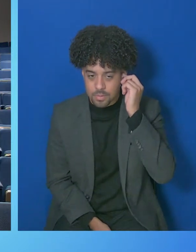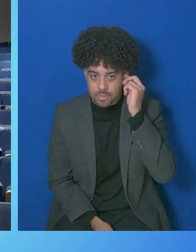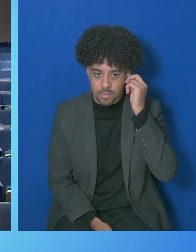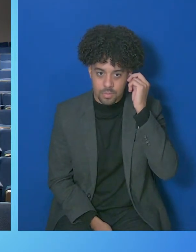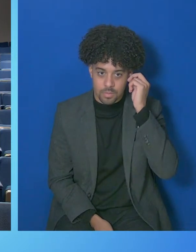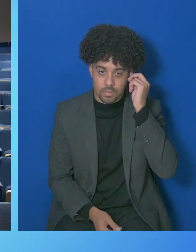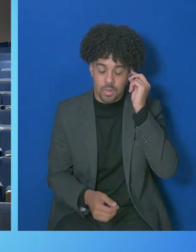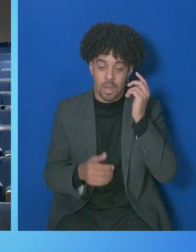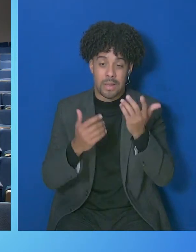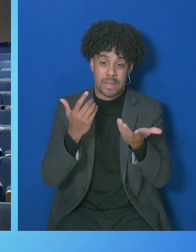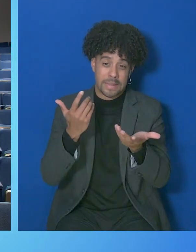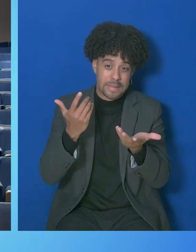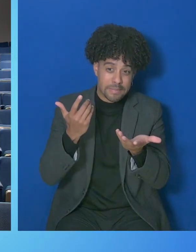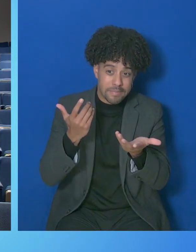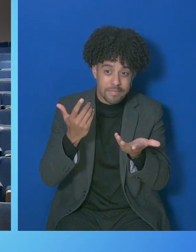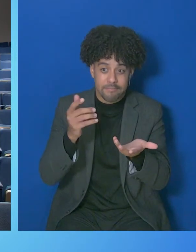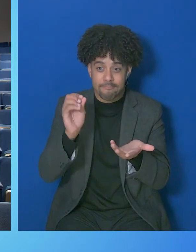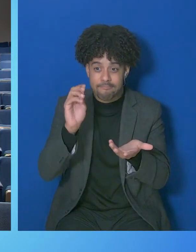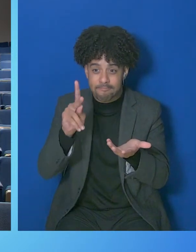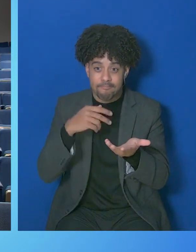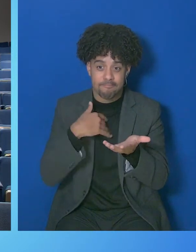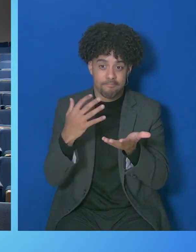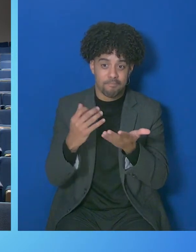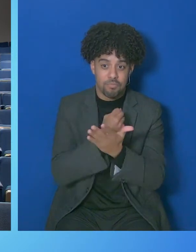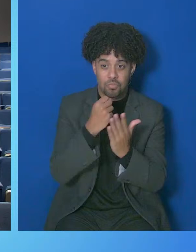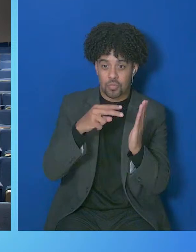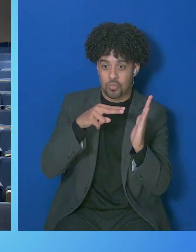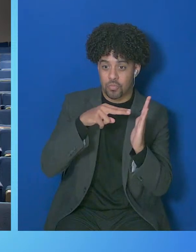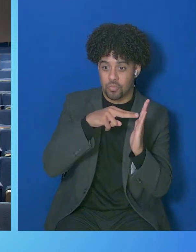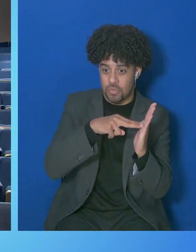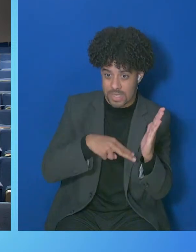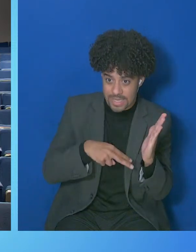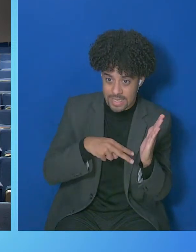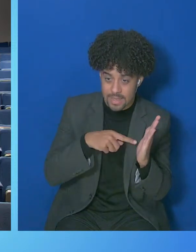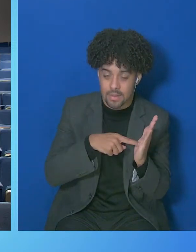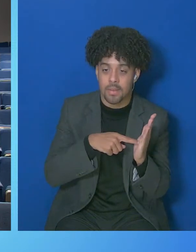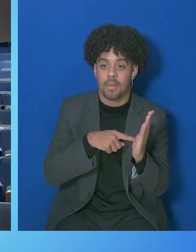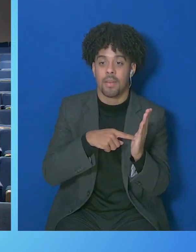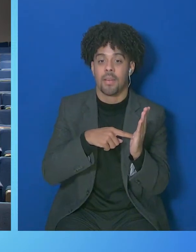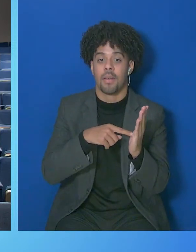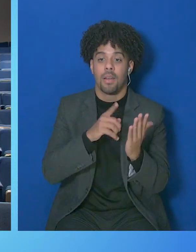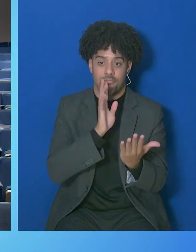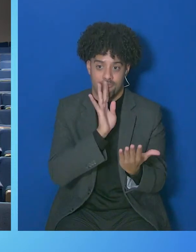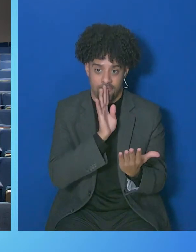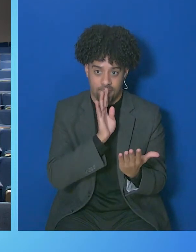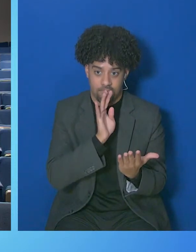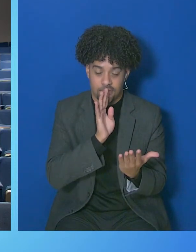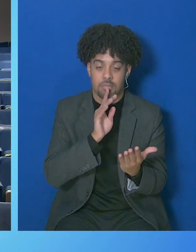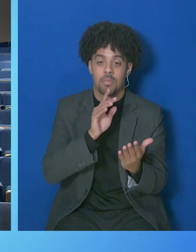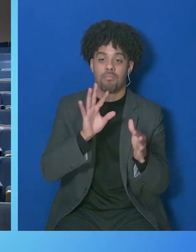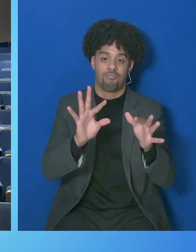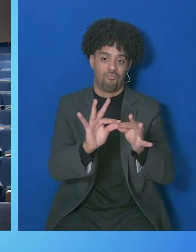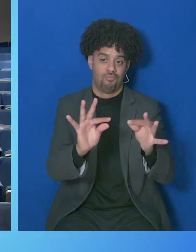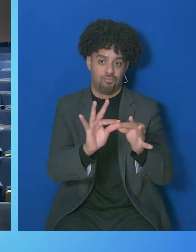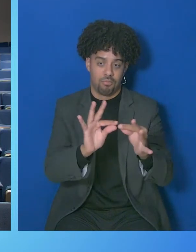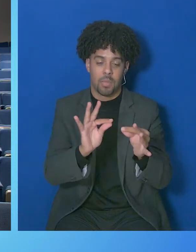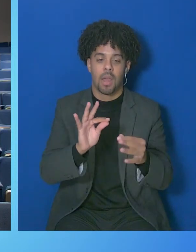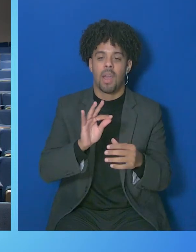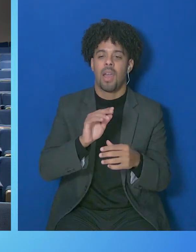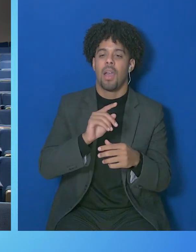I guess I'll read at first, and then I know there's some facts about, which you probably already